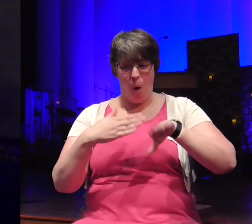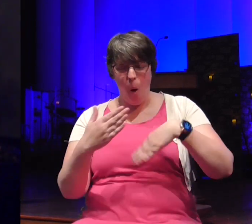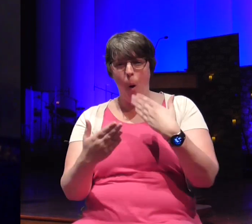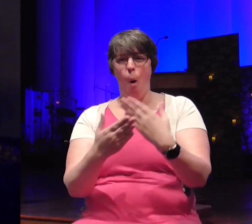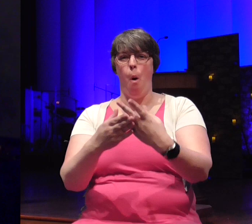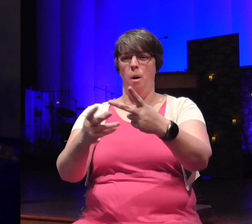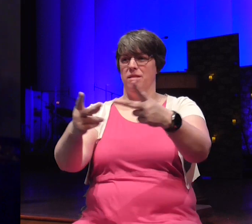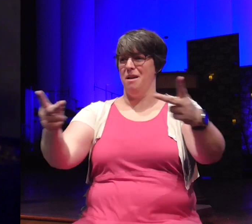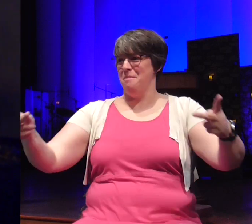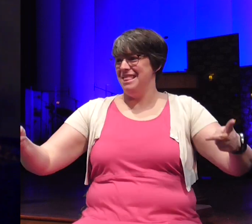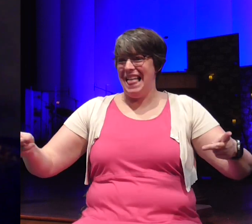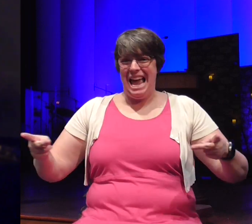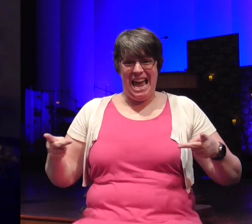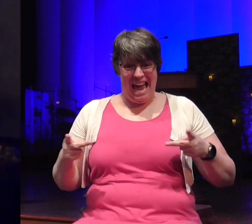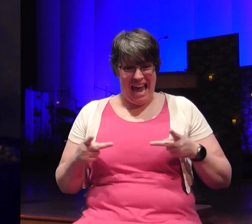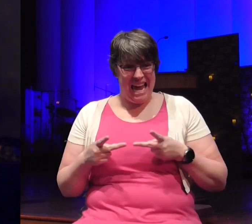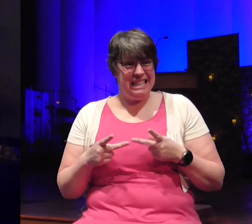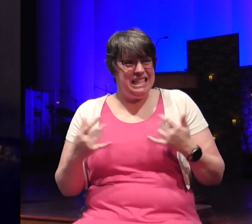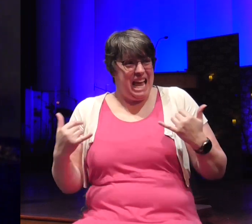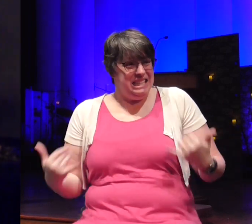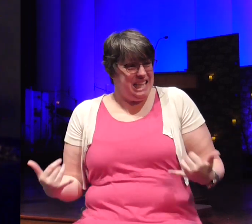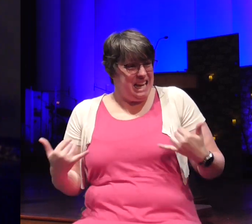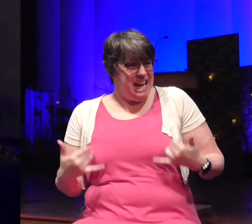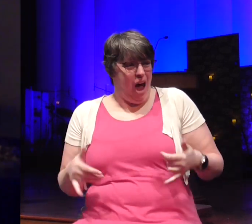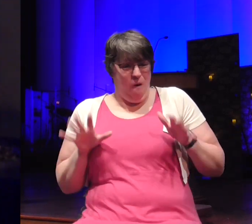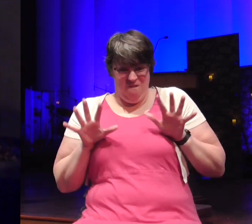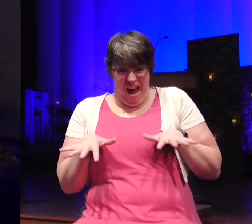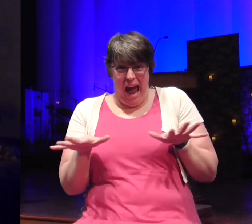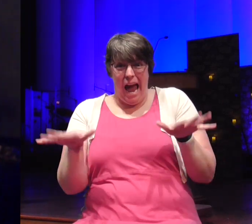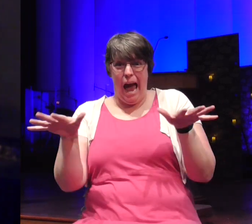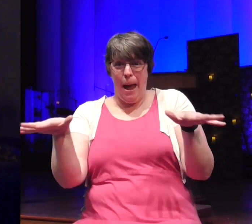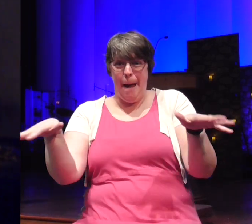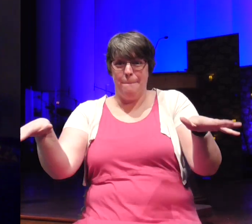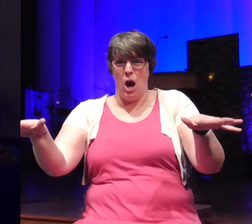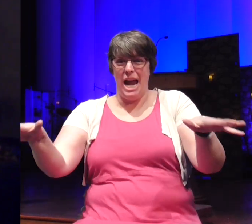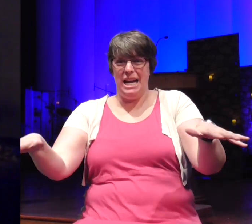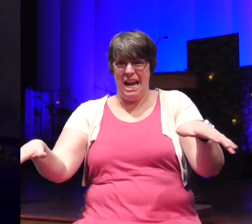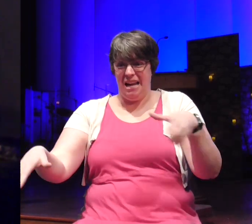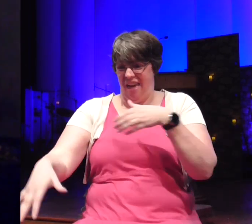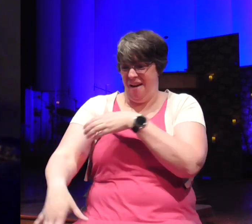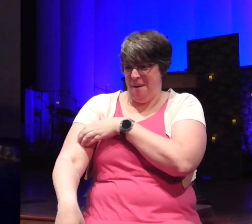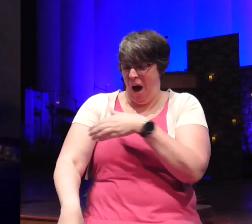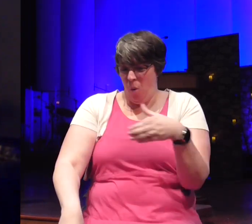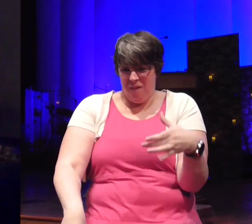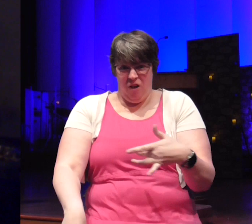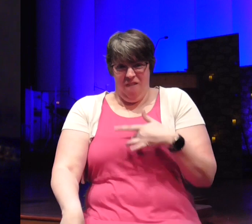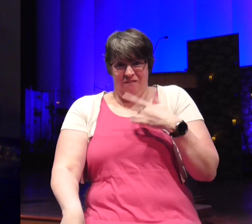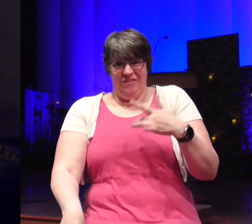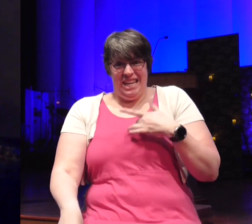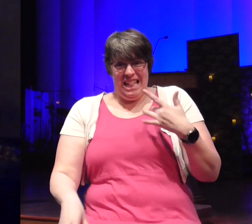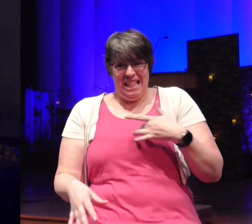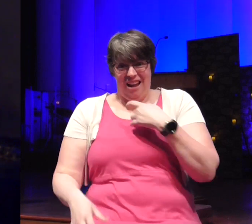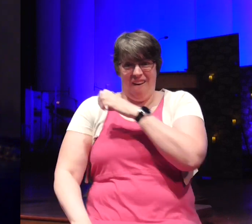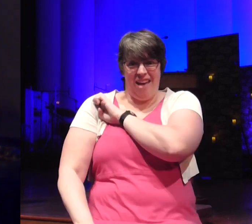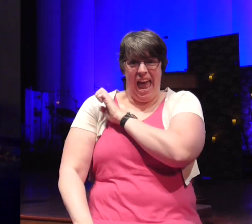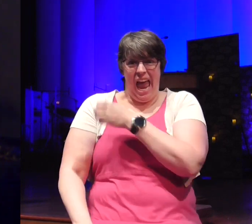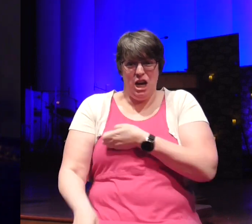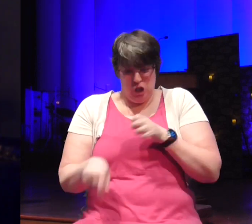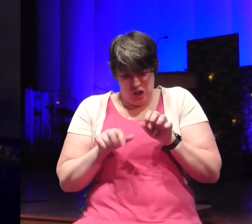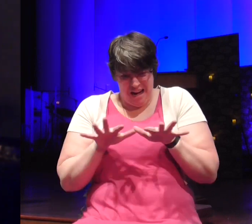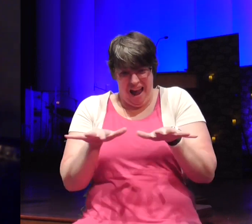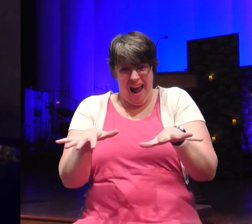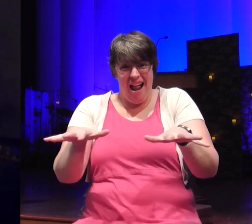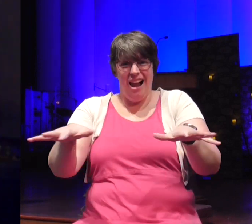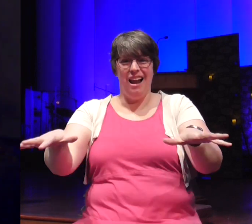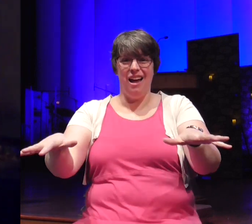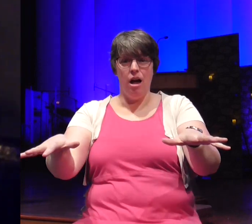place is vibrating in this field, a very powerful field, a healing energy. And we give thanks